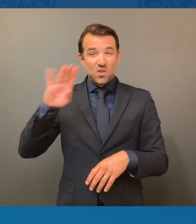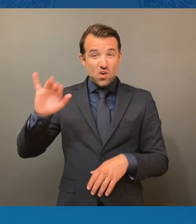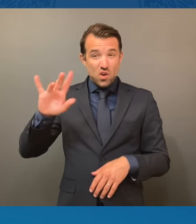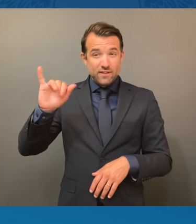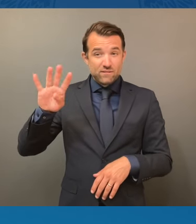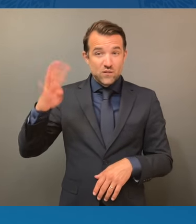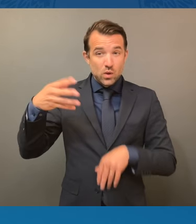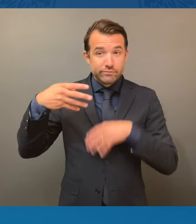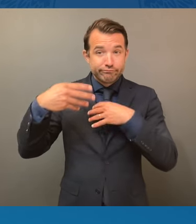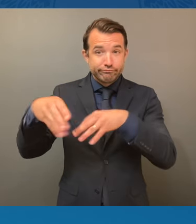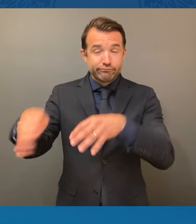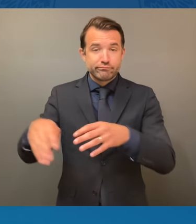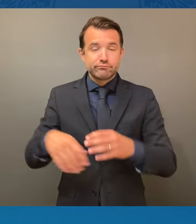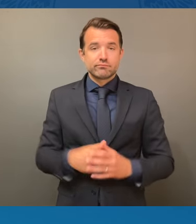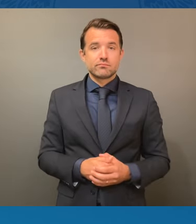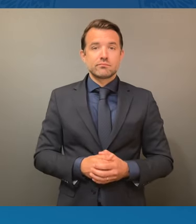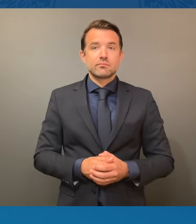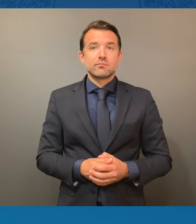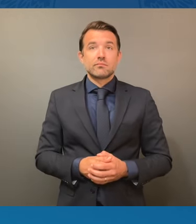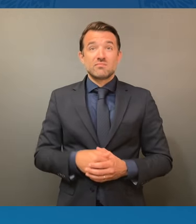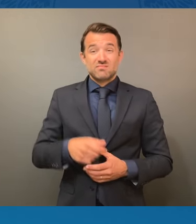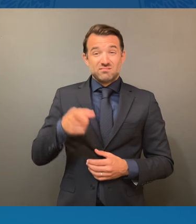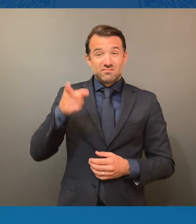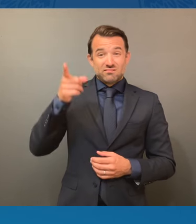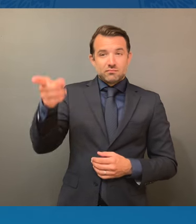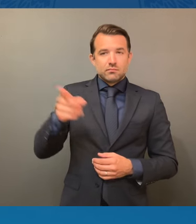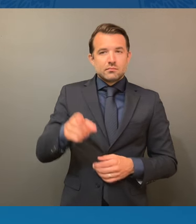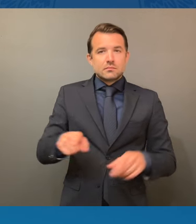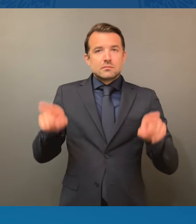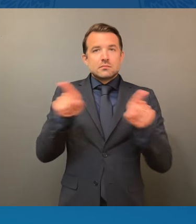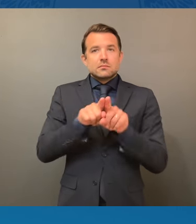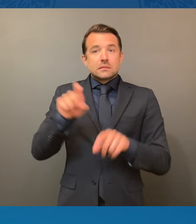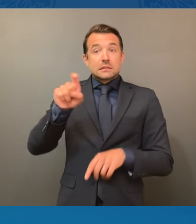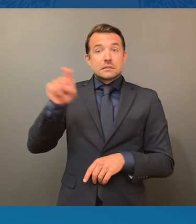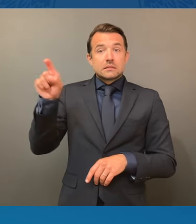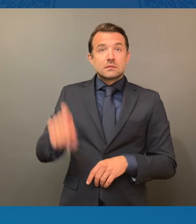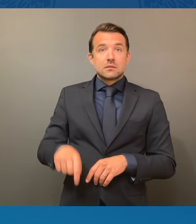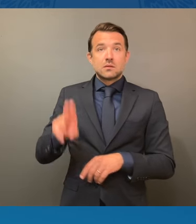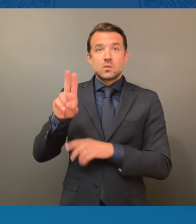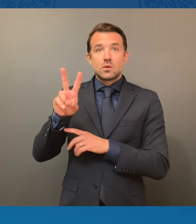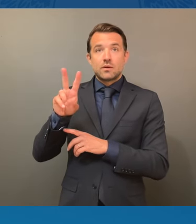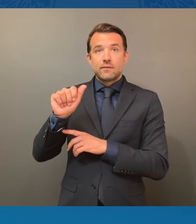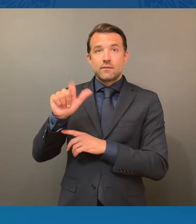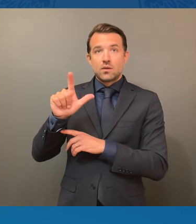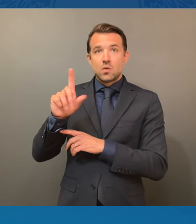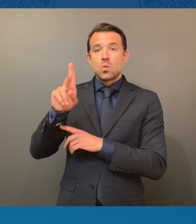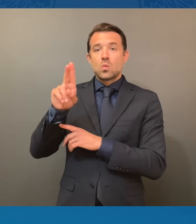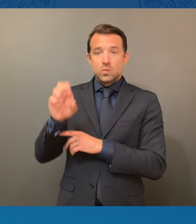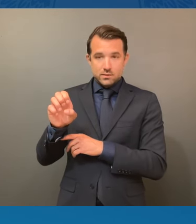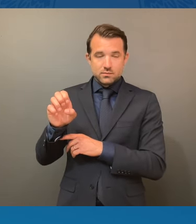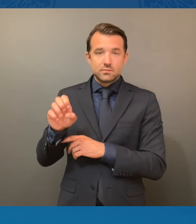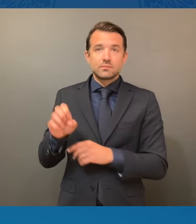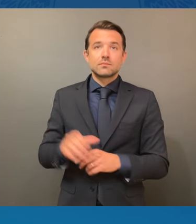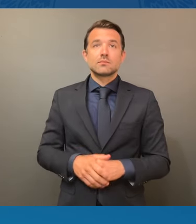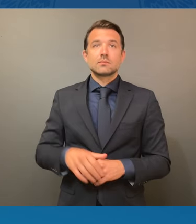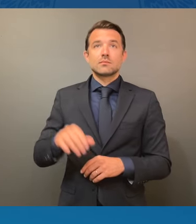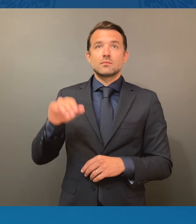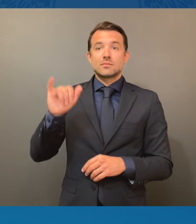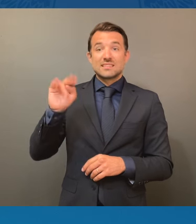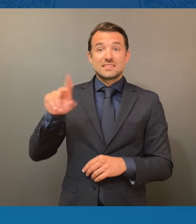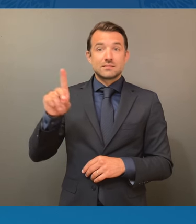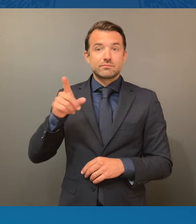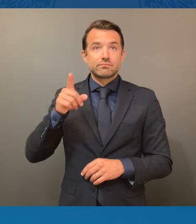There, as in Uvalde, Texas, as in Greenwood, Indiana, just last night,